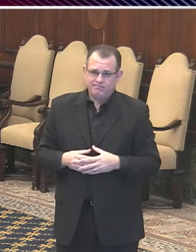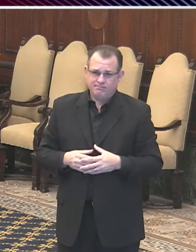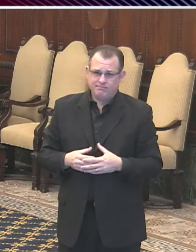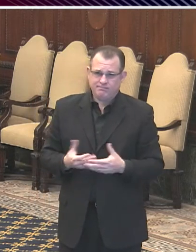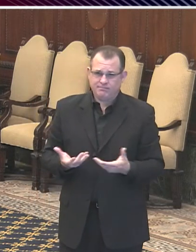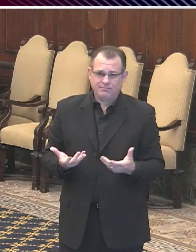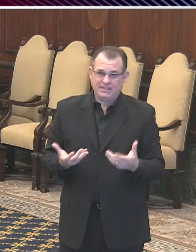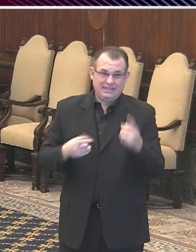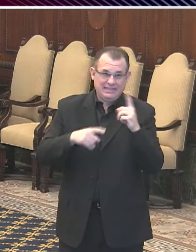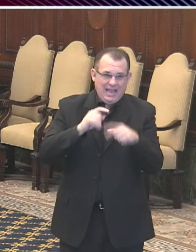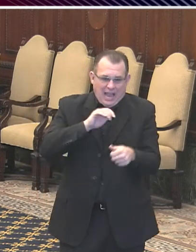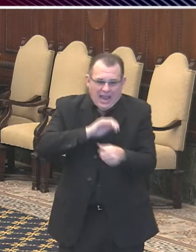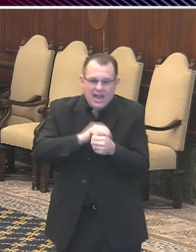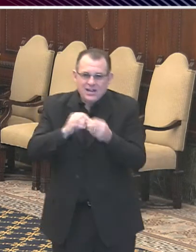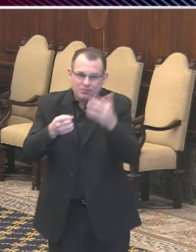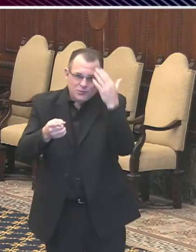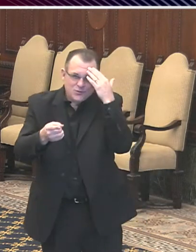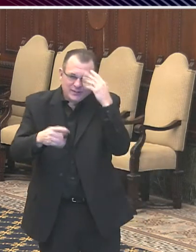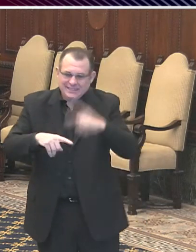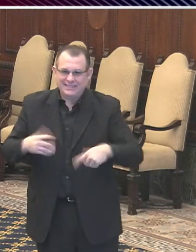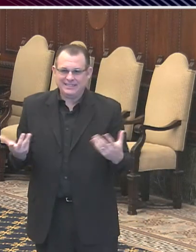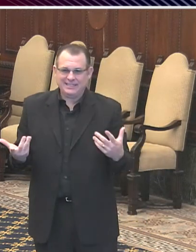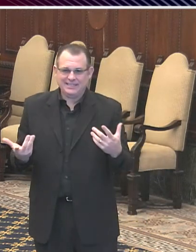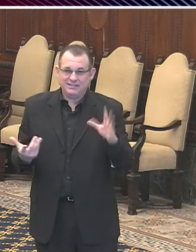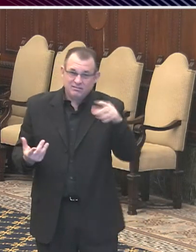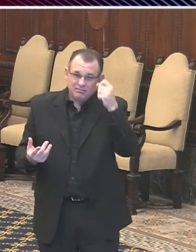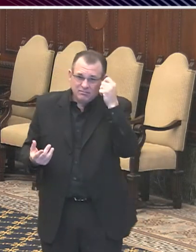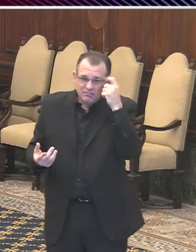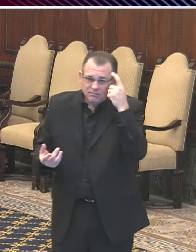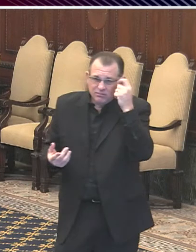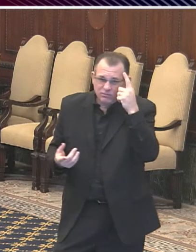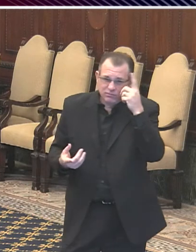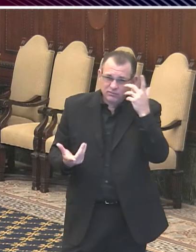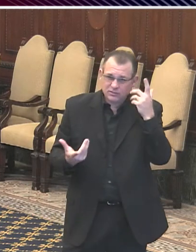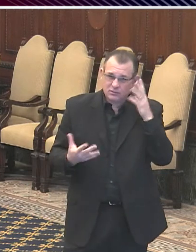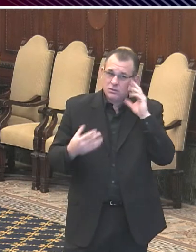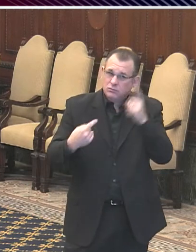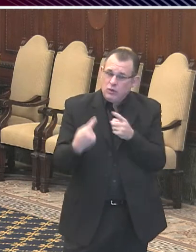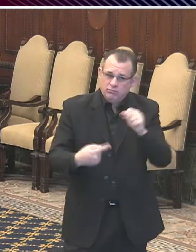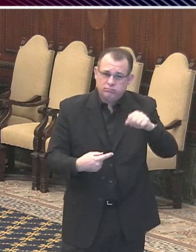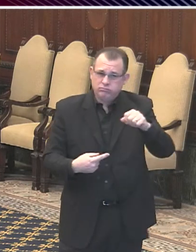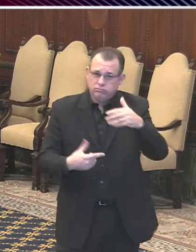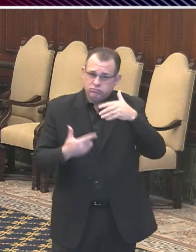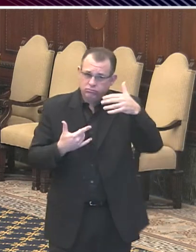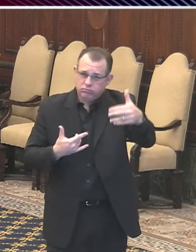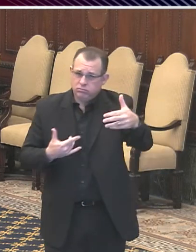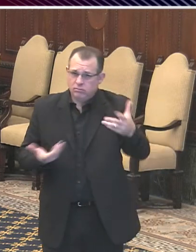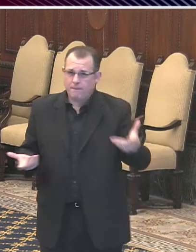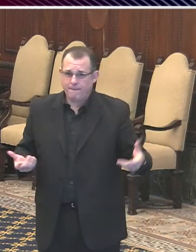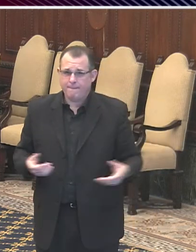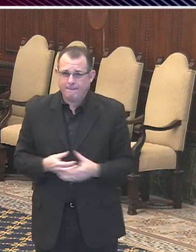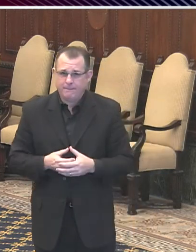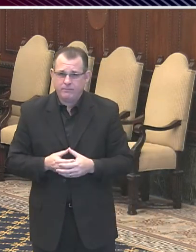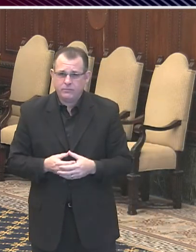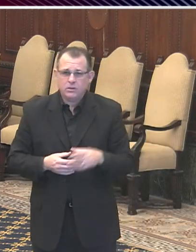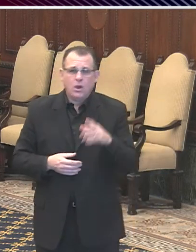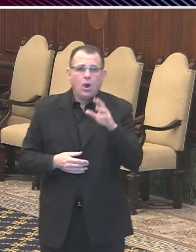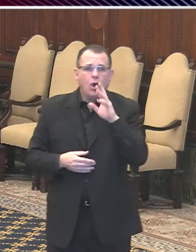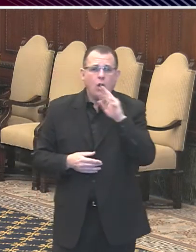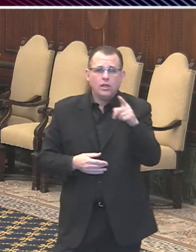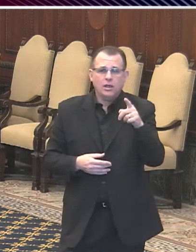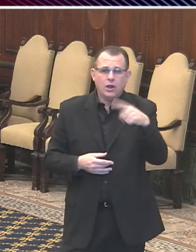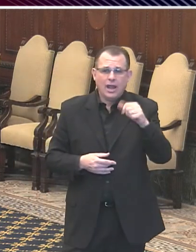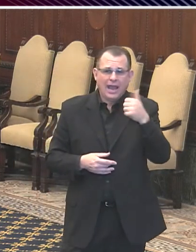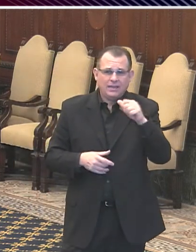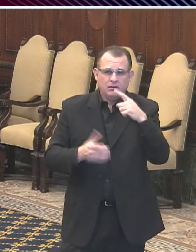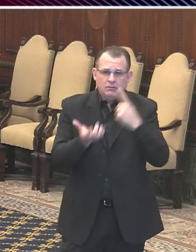And for a year or so, we're going to be struggling. Will you be, just as a follow-up there, will you be in discussions with other cities that might be further ahead of Philadelphia